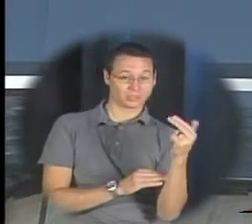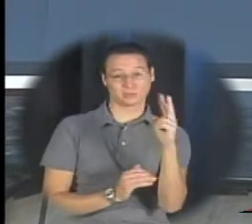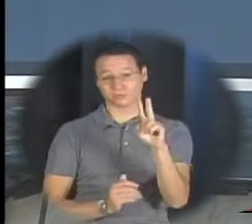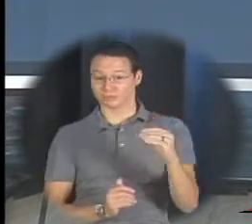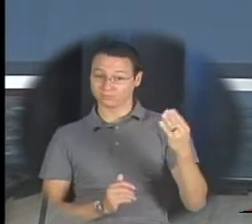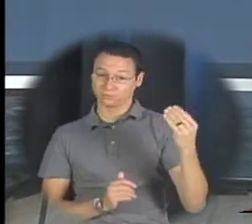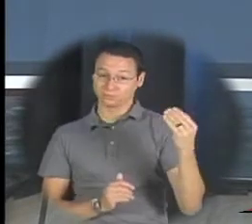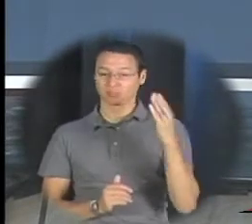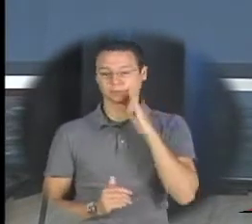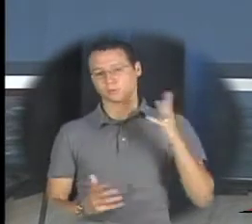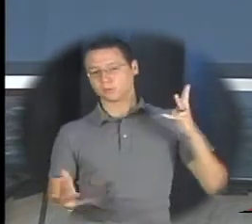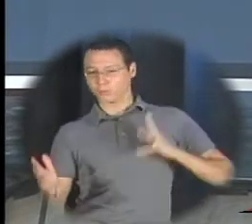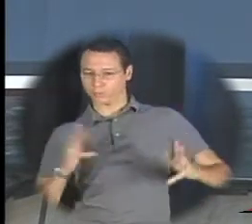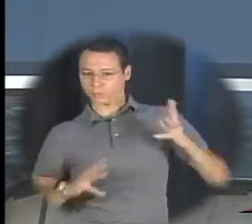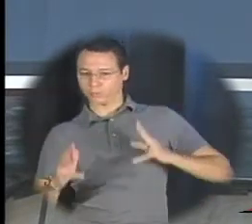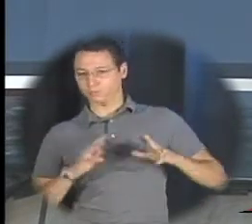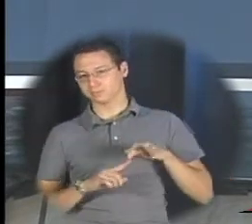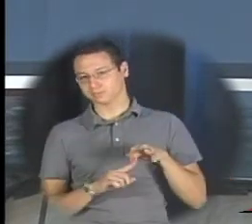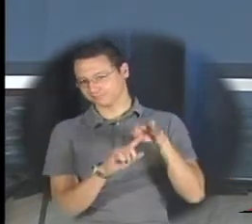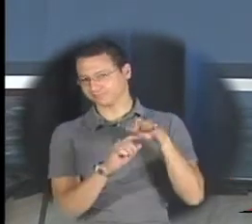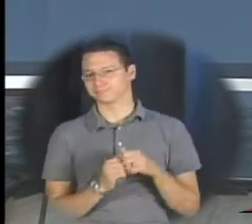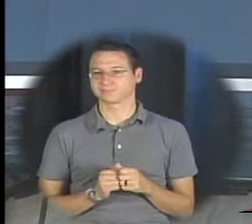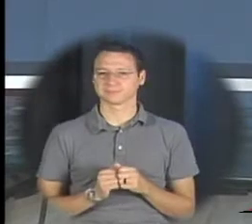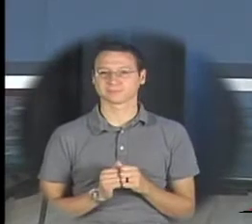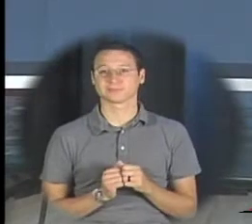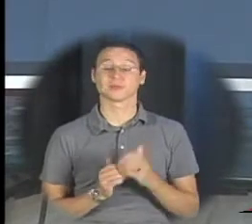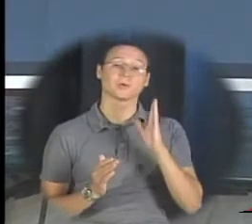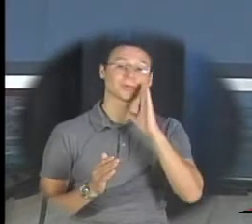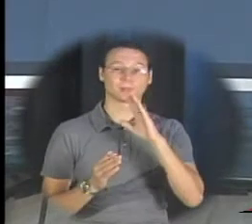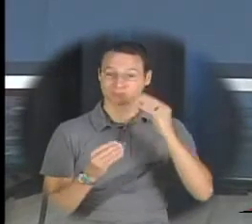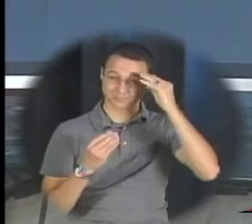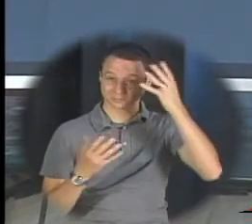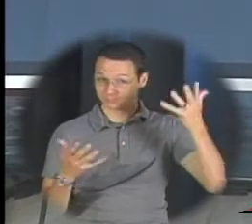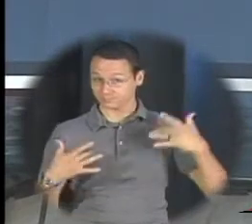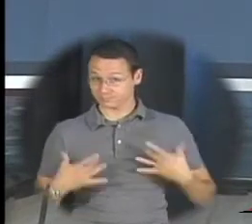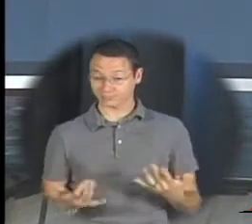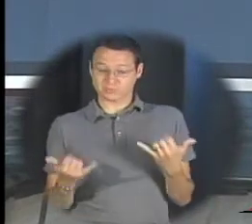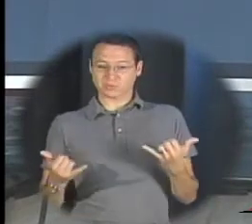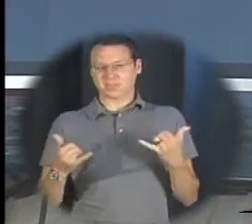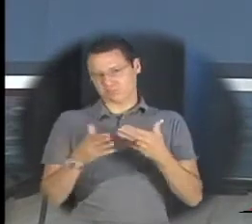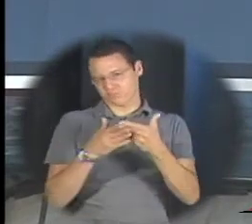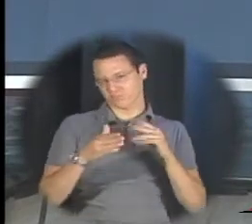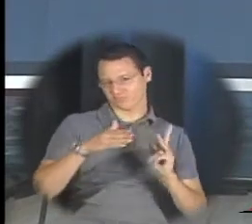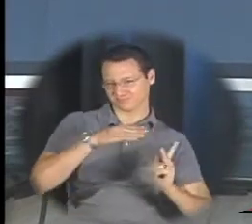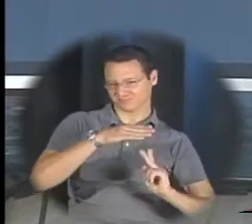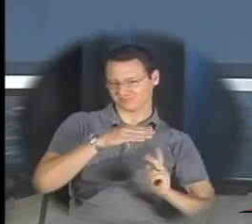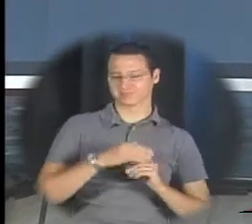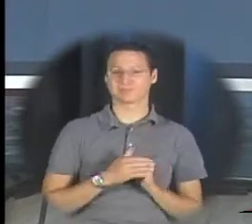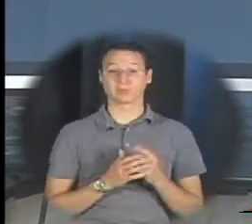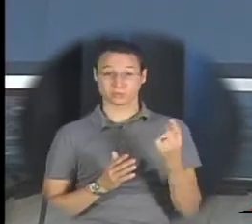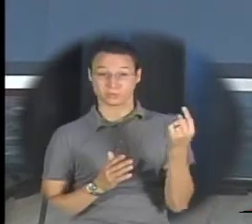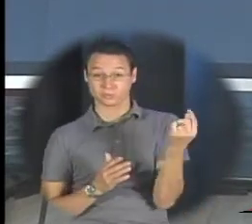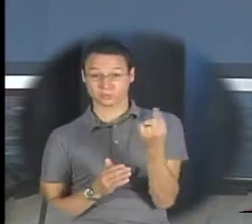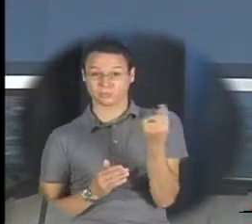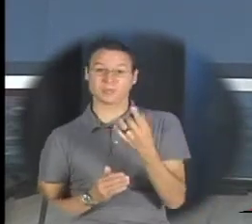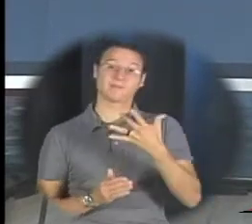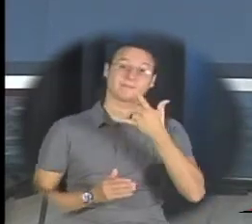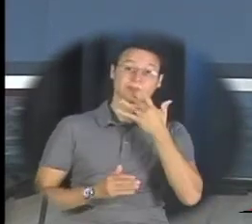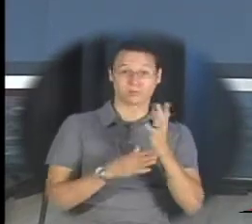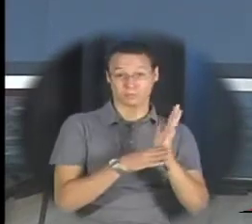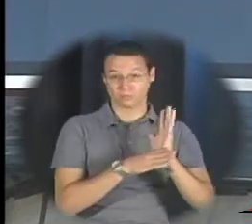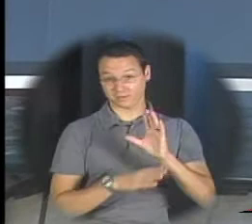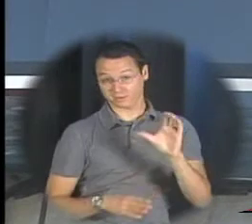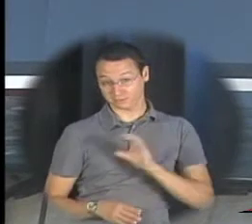special dress-up week. Students are asked to dress as follows. Today is pre-K day. Tuesday is favorite movie character